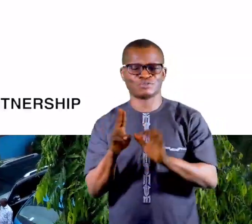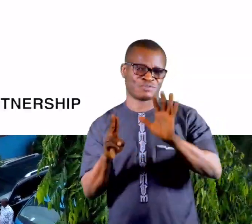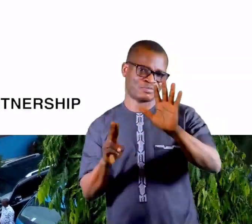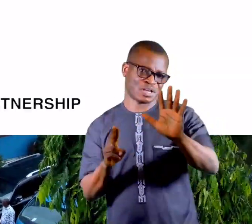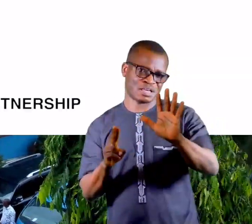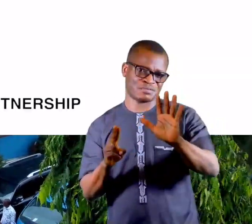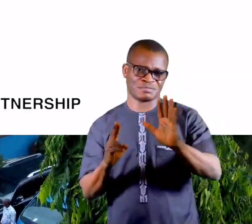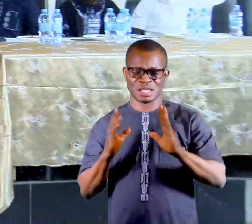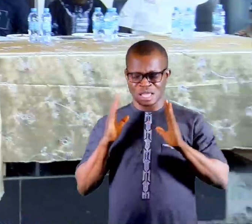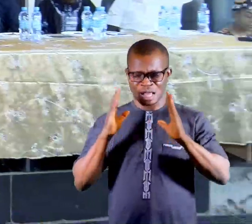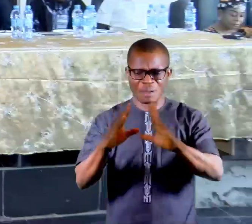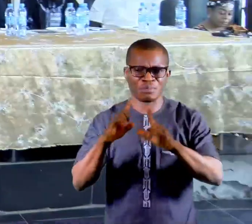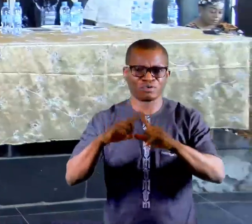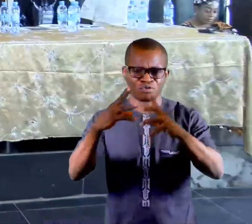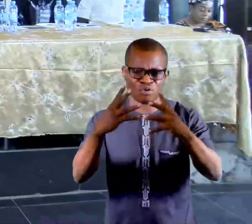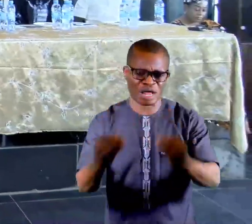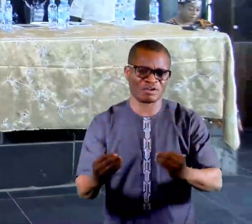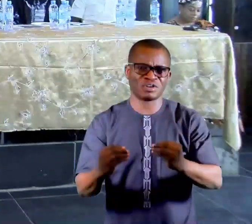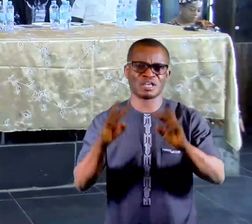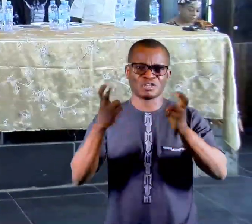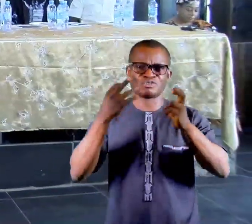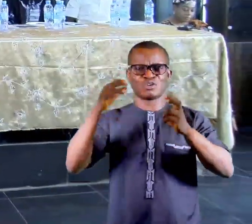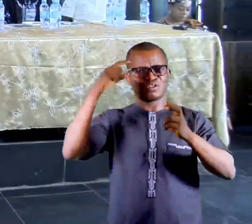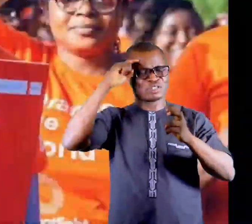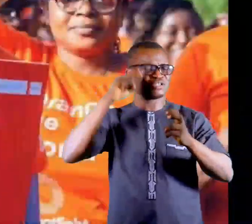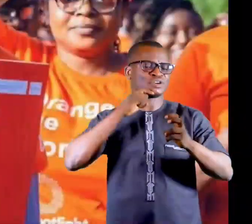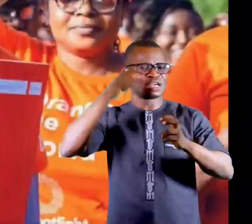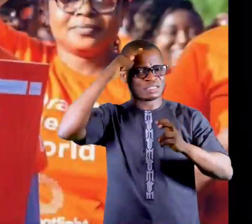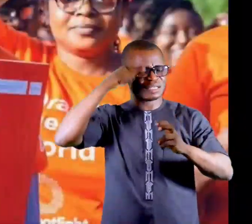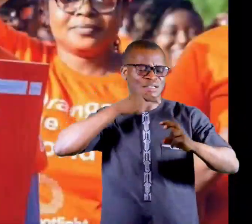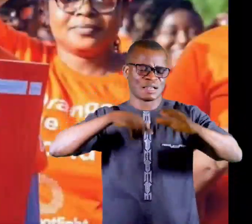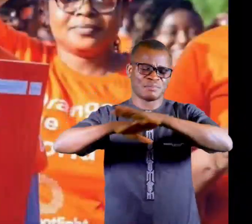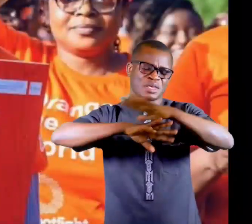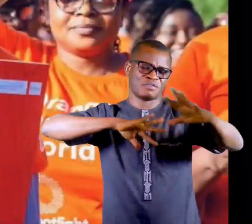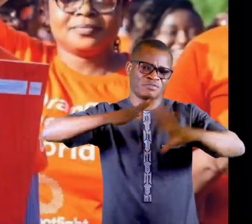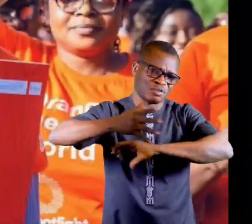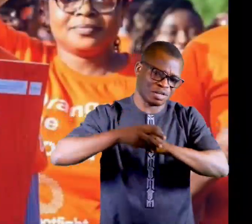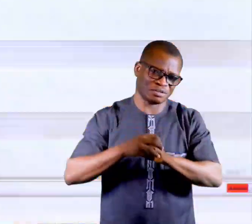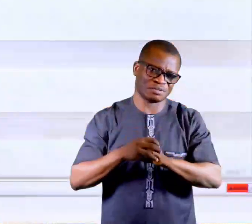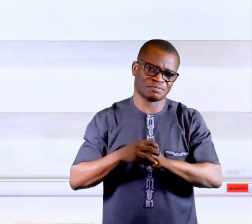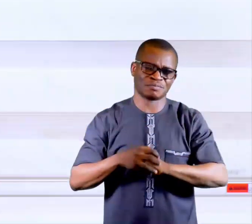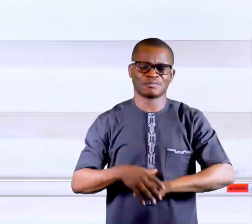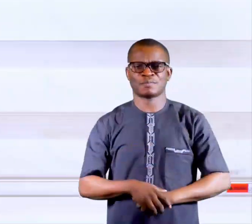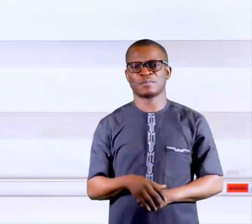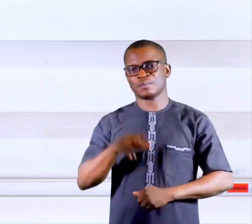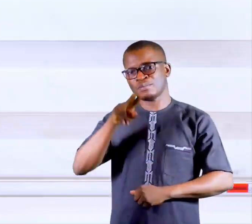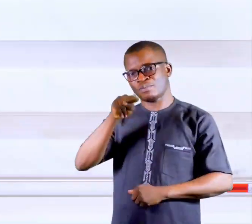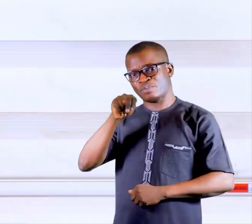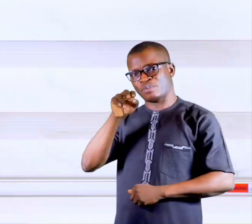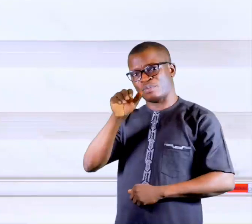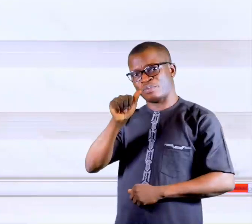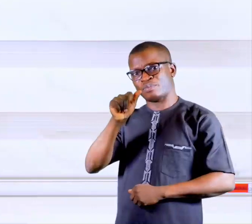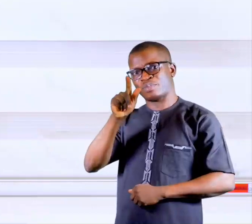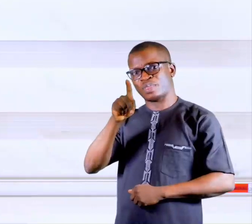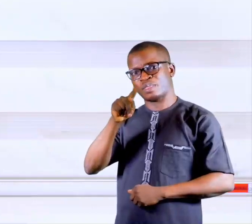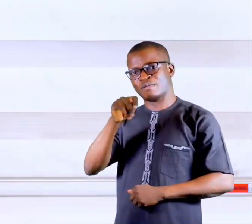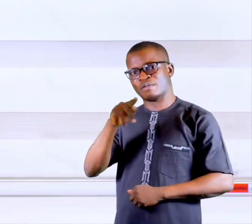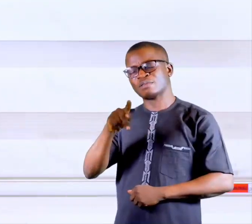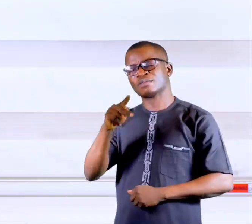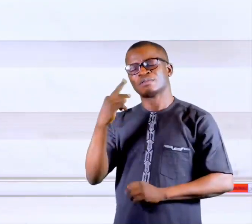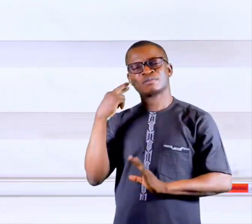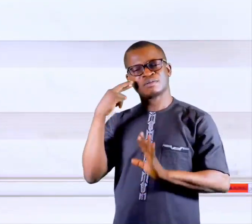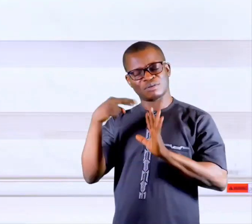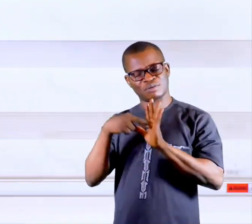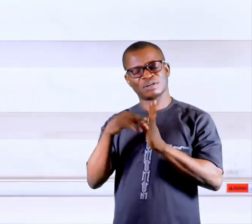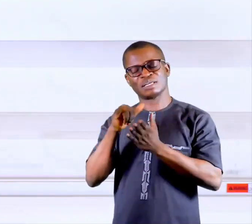its five-pronged approach to address incidences of sexual and gender-based violence. NAPTIP recognizes the fact